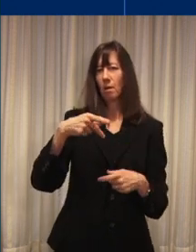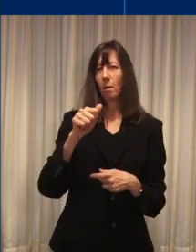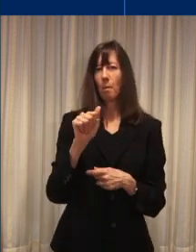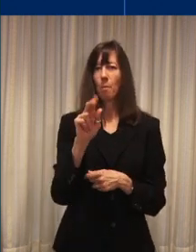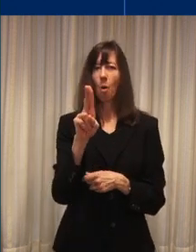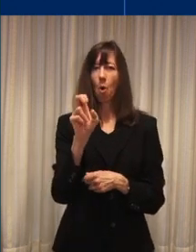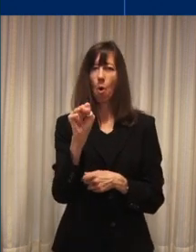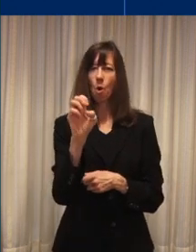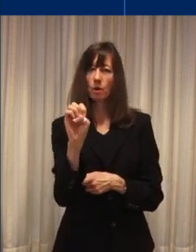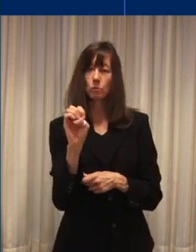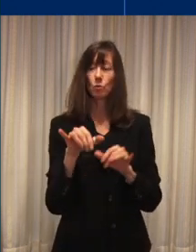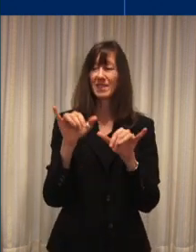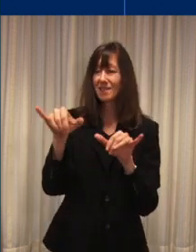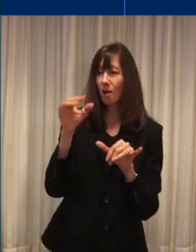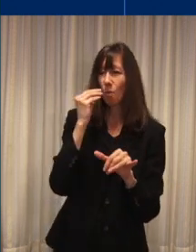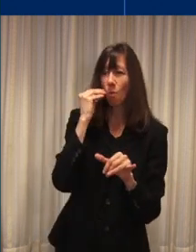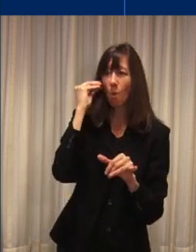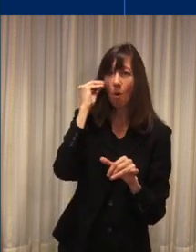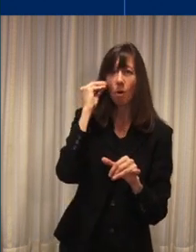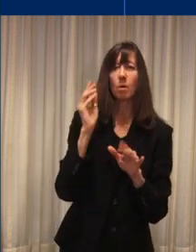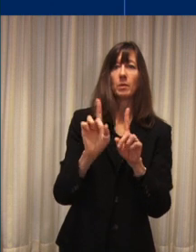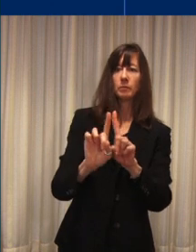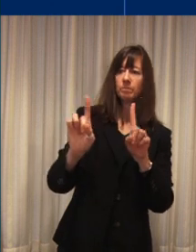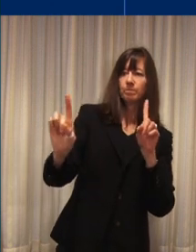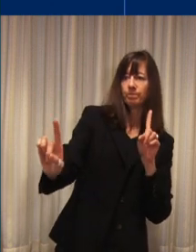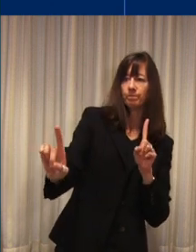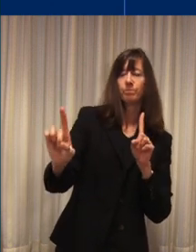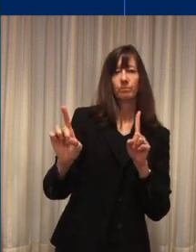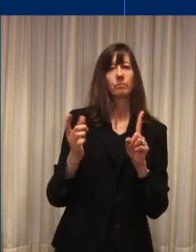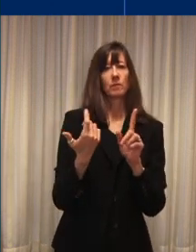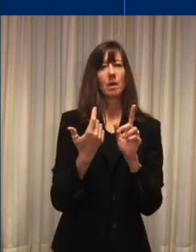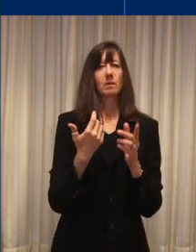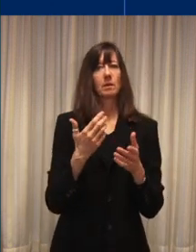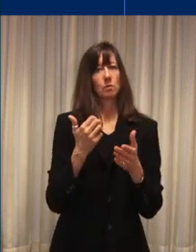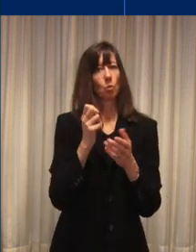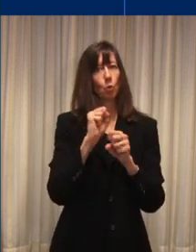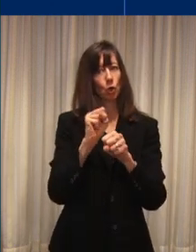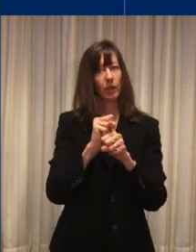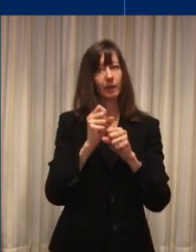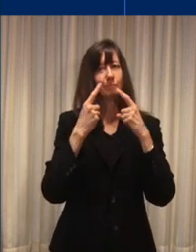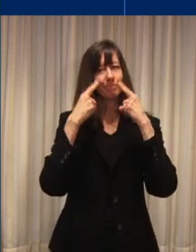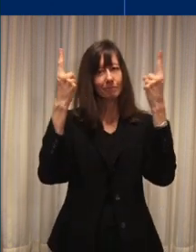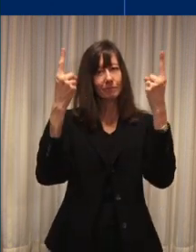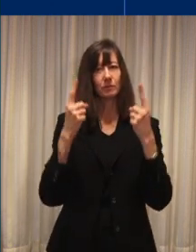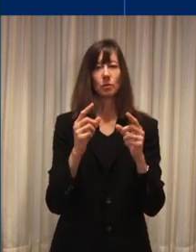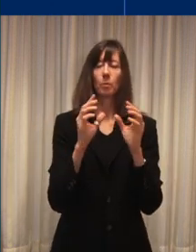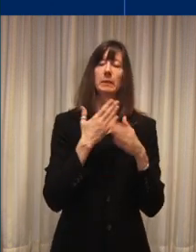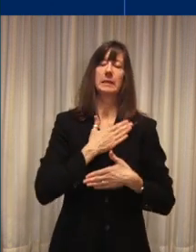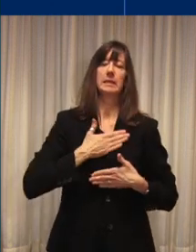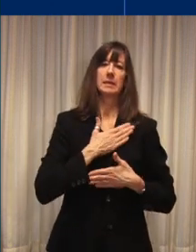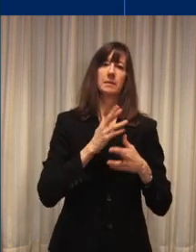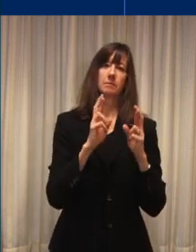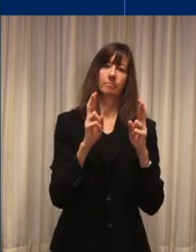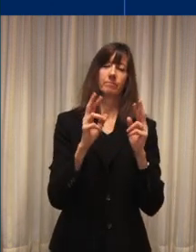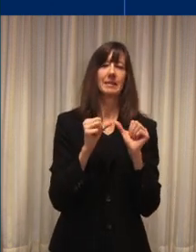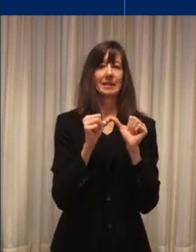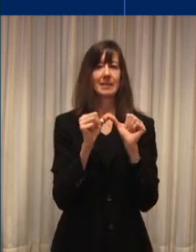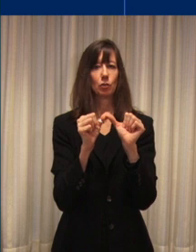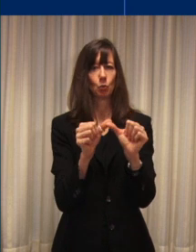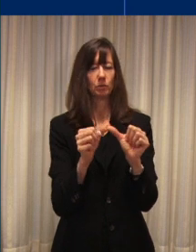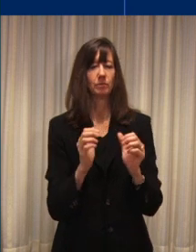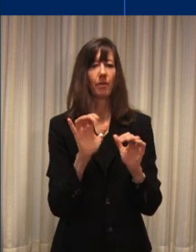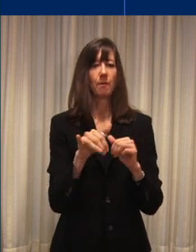is working. So thank you for that. And please keep that up. In terms of our hospital capacity,